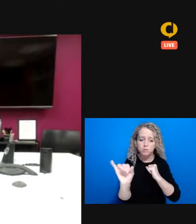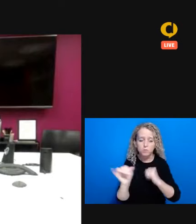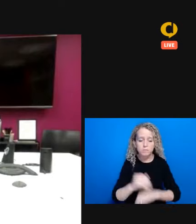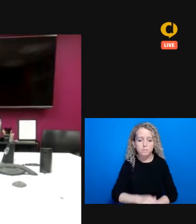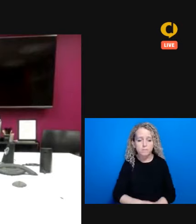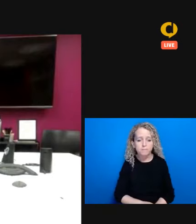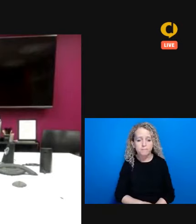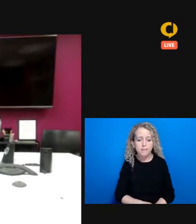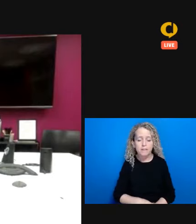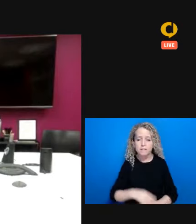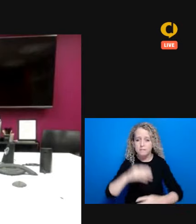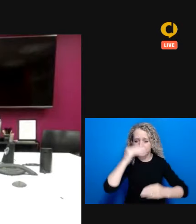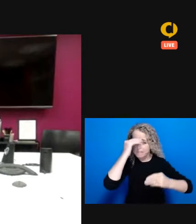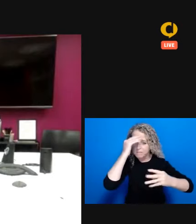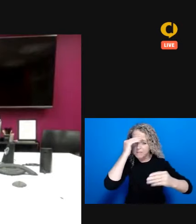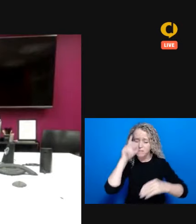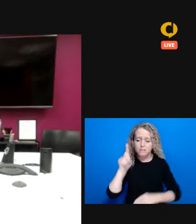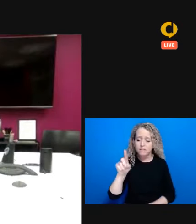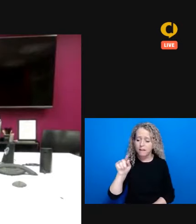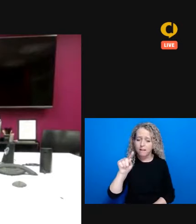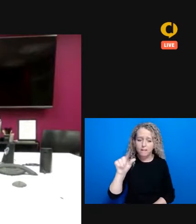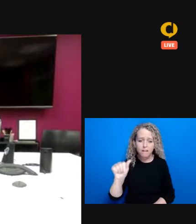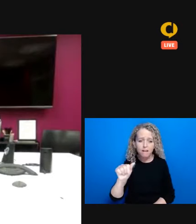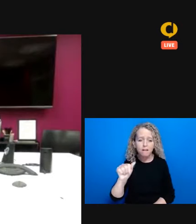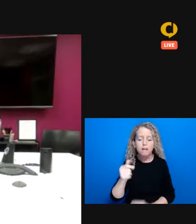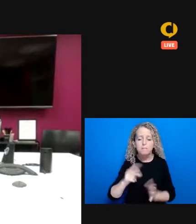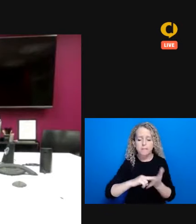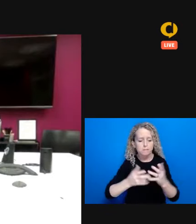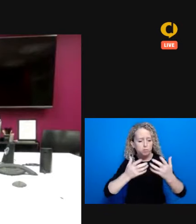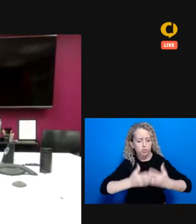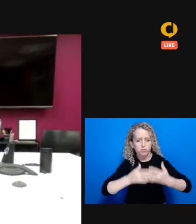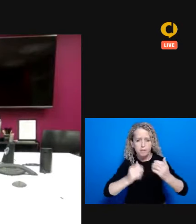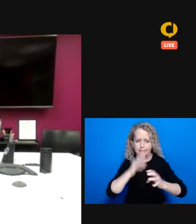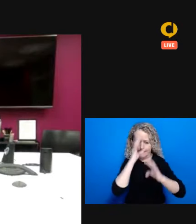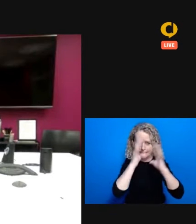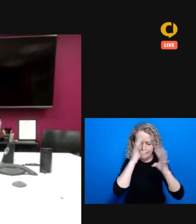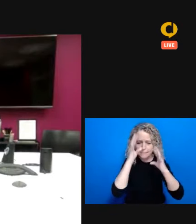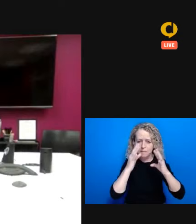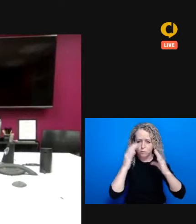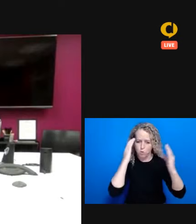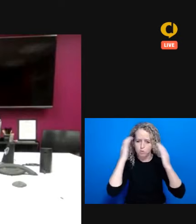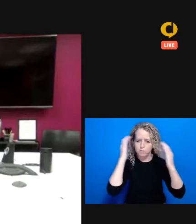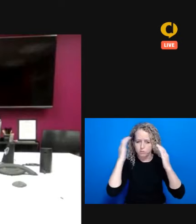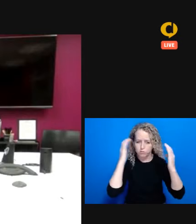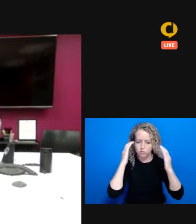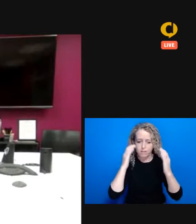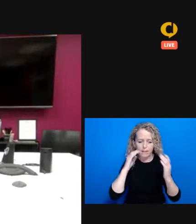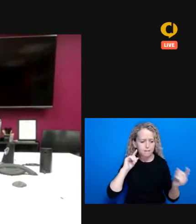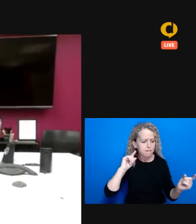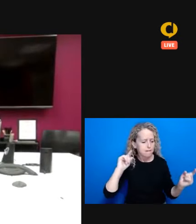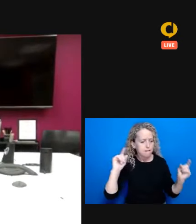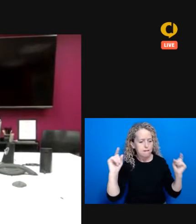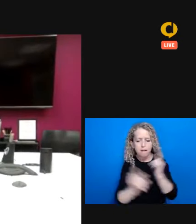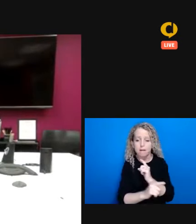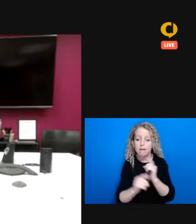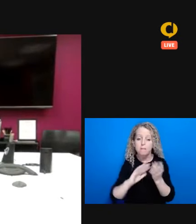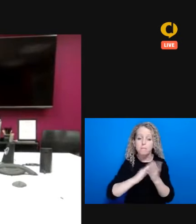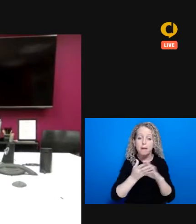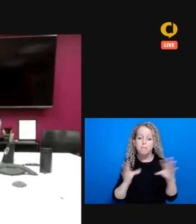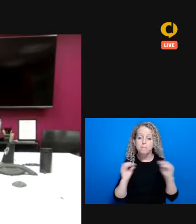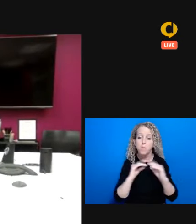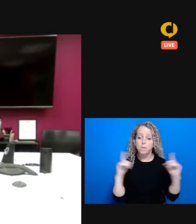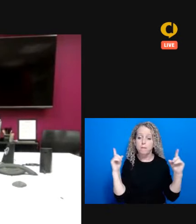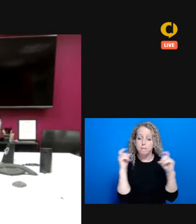data, machines are producing bodies of knowledge. And as this exchange accelerates and becomes more complex, so do